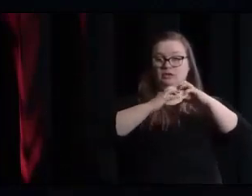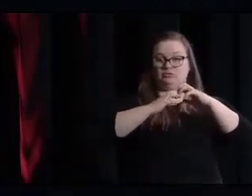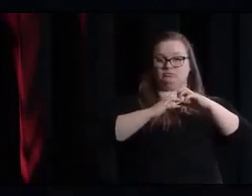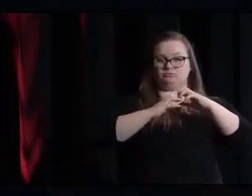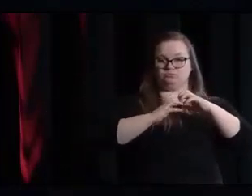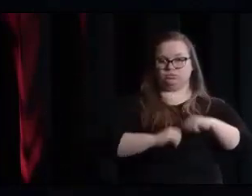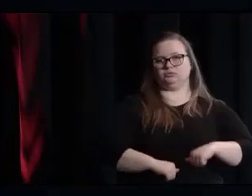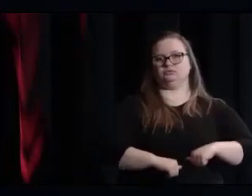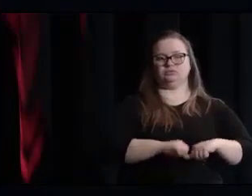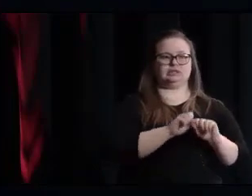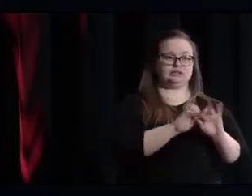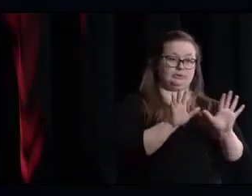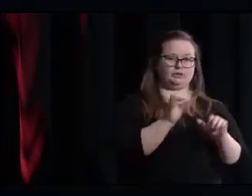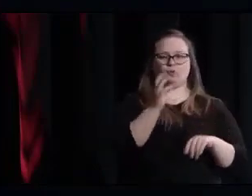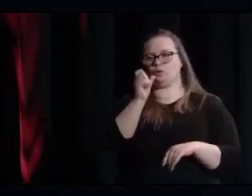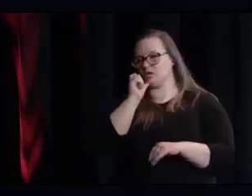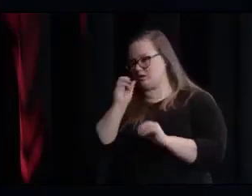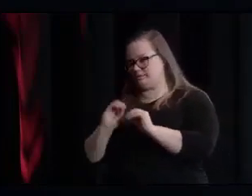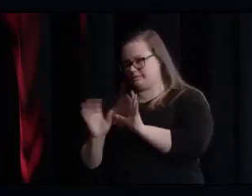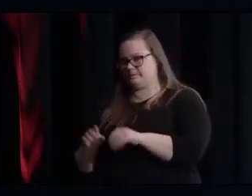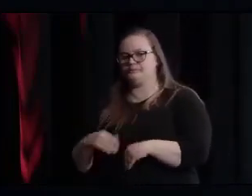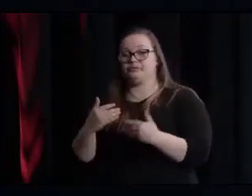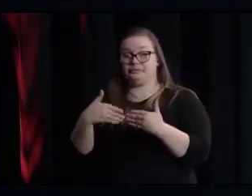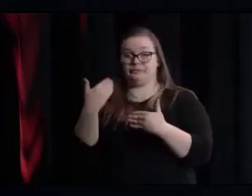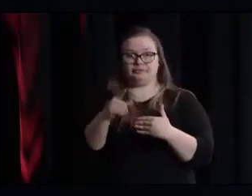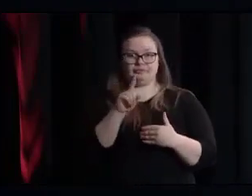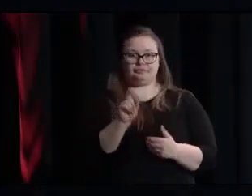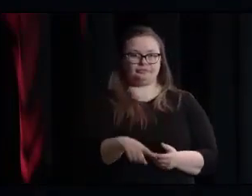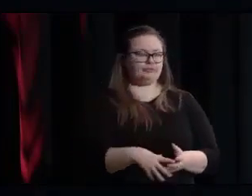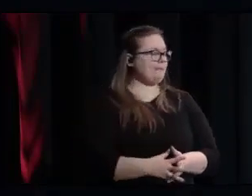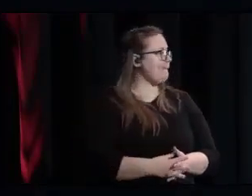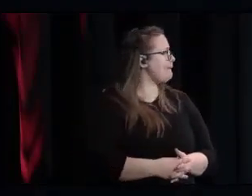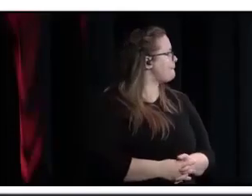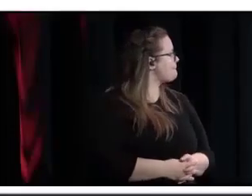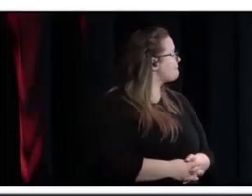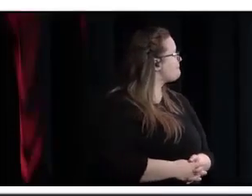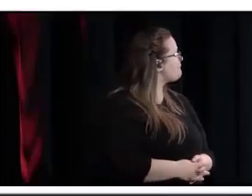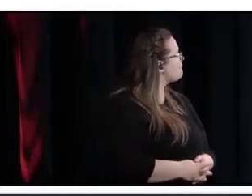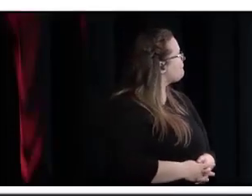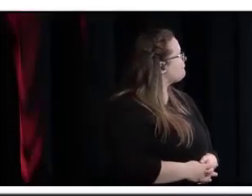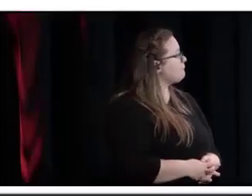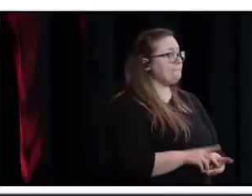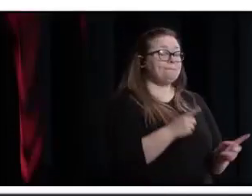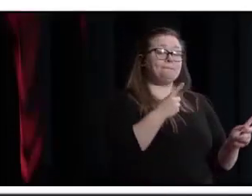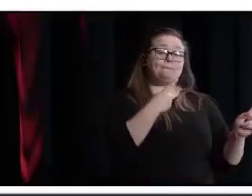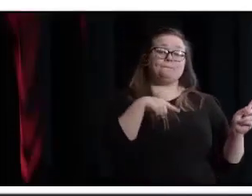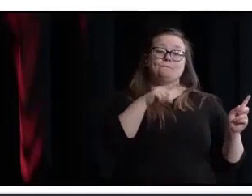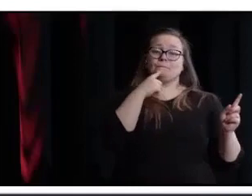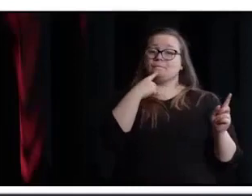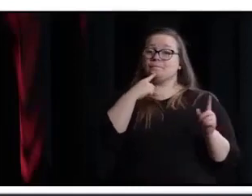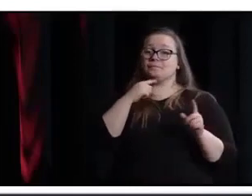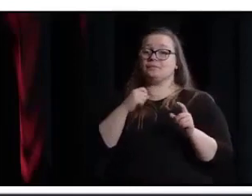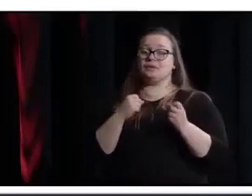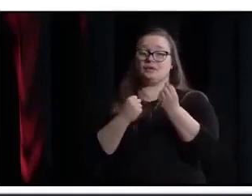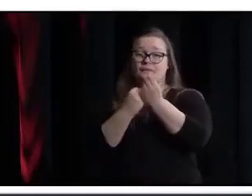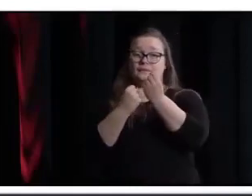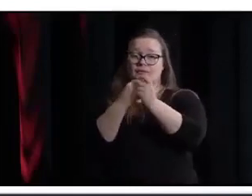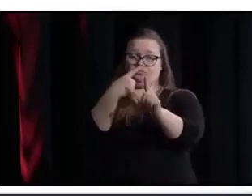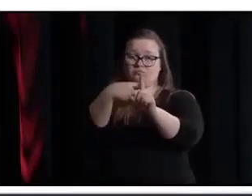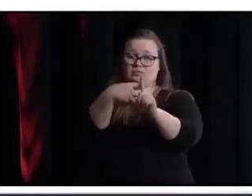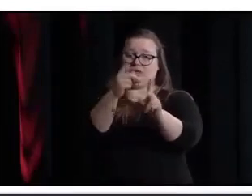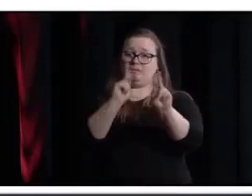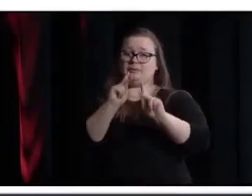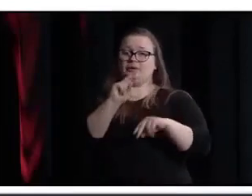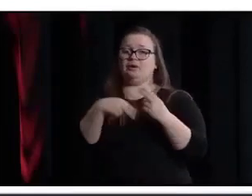explicitly or implicitly. Let's go to the next one. They said, affirming people by giving them feedback about